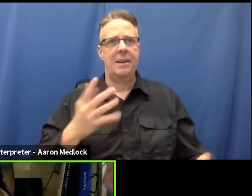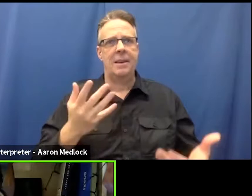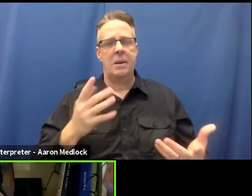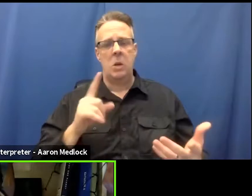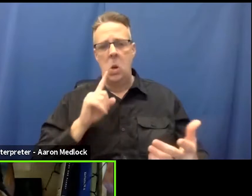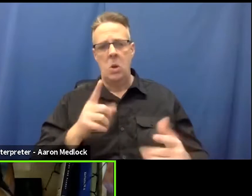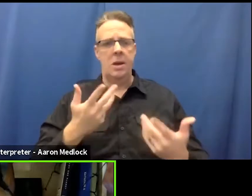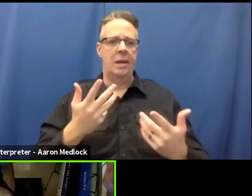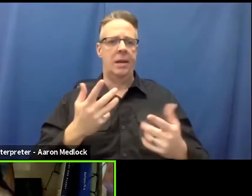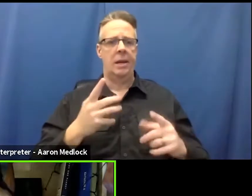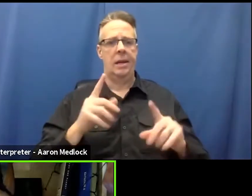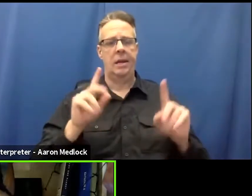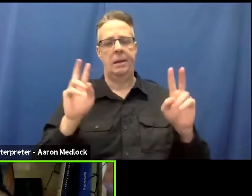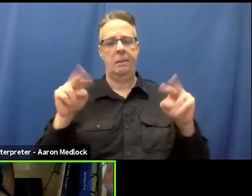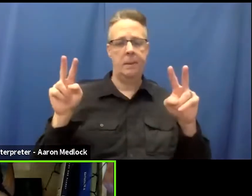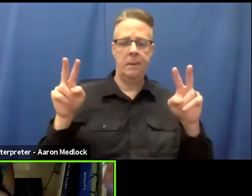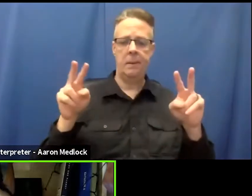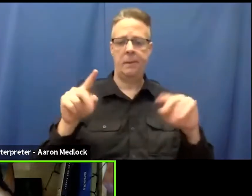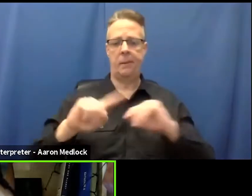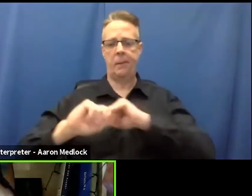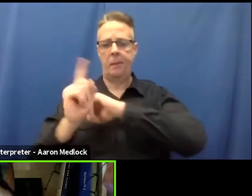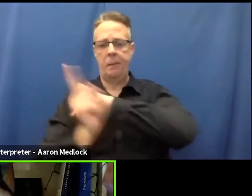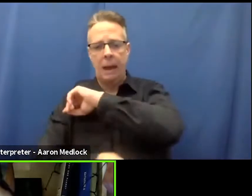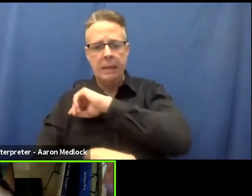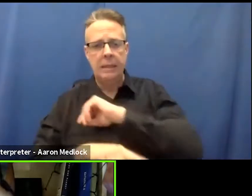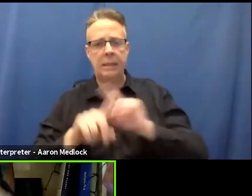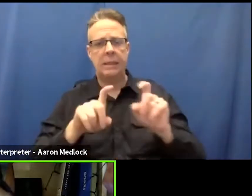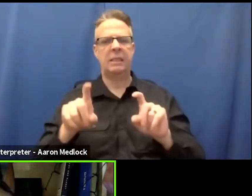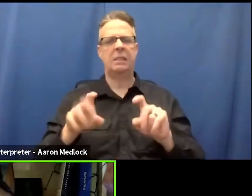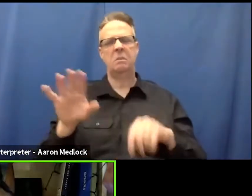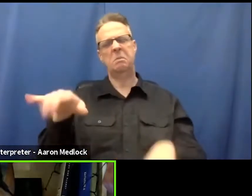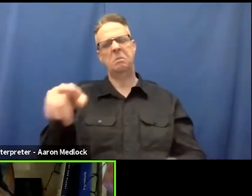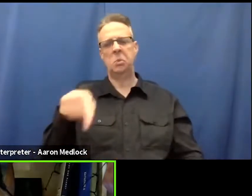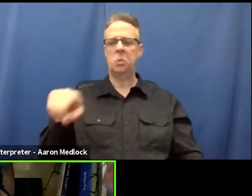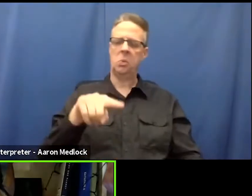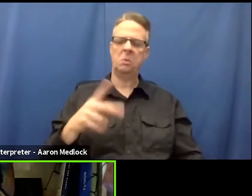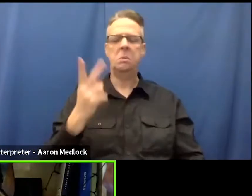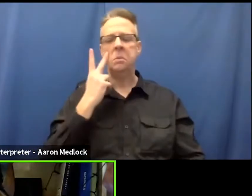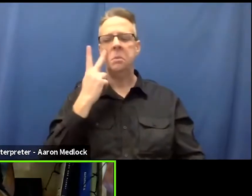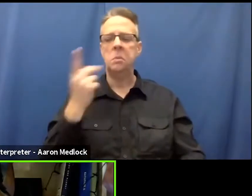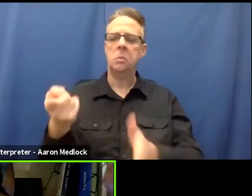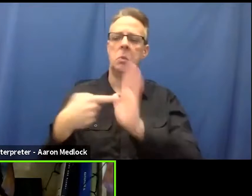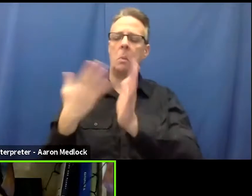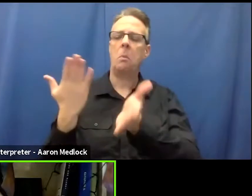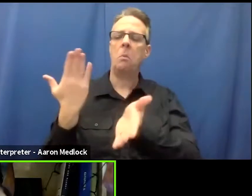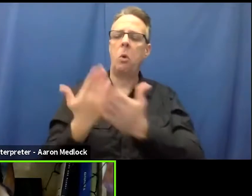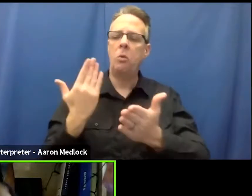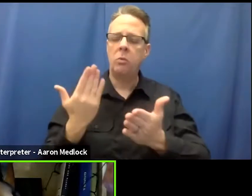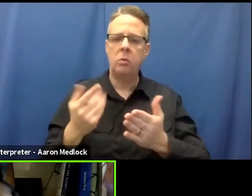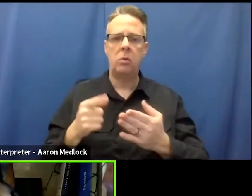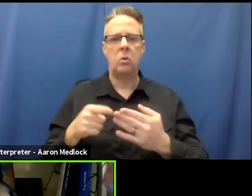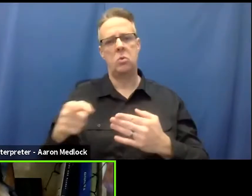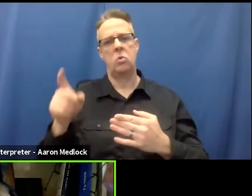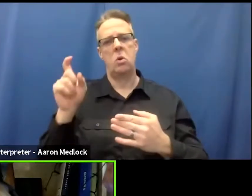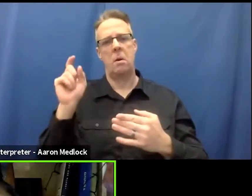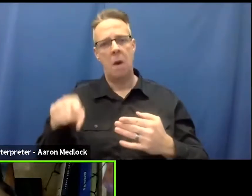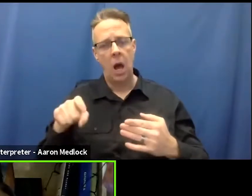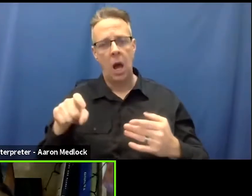testing and punishing and proving yourself. You have to lay yourself